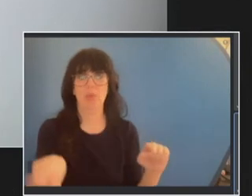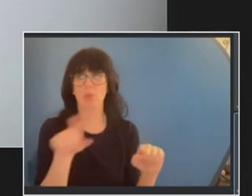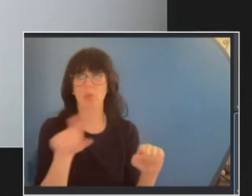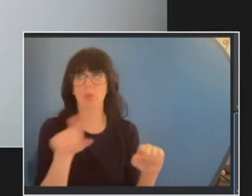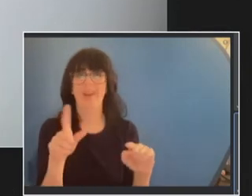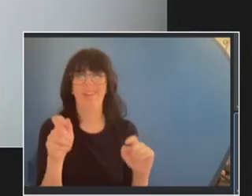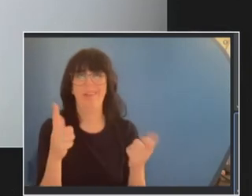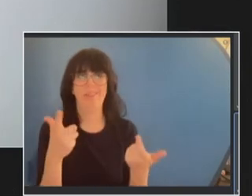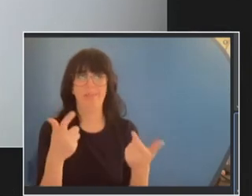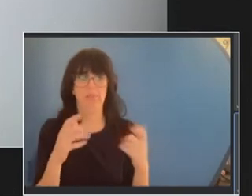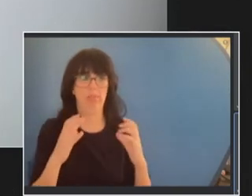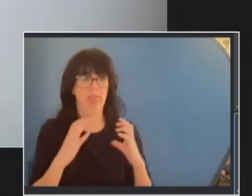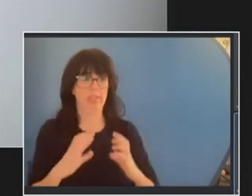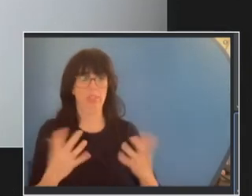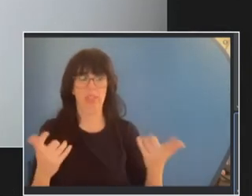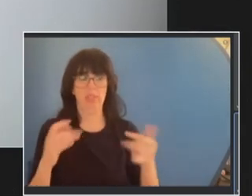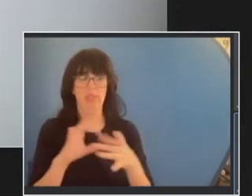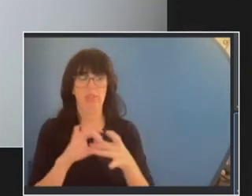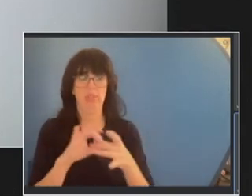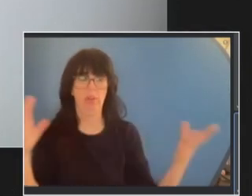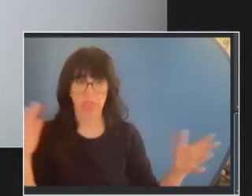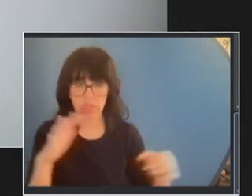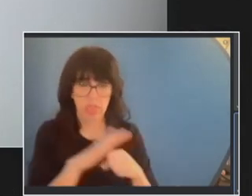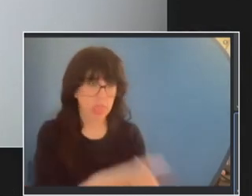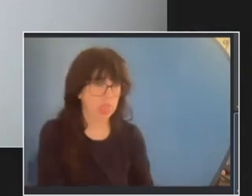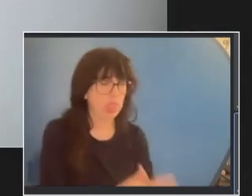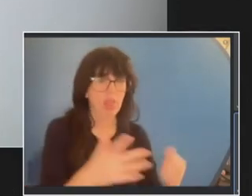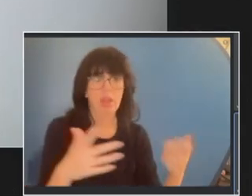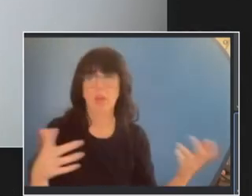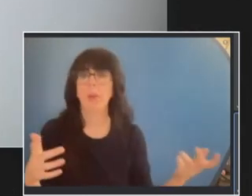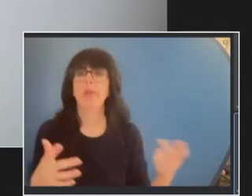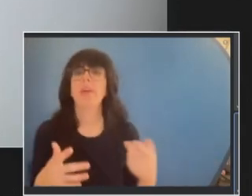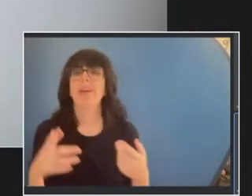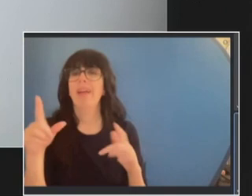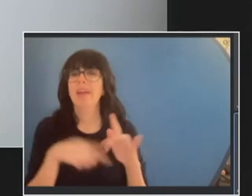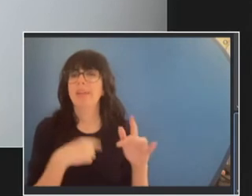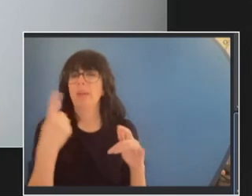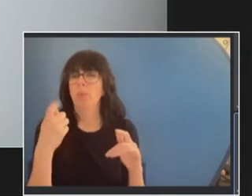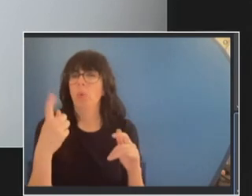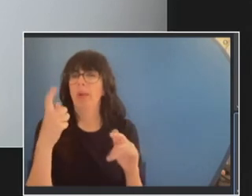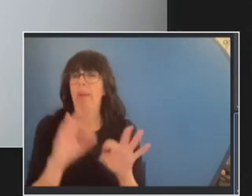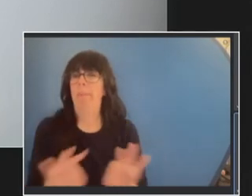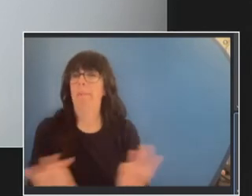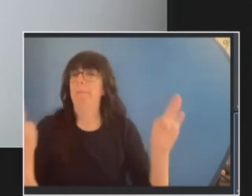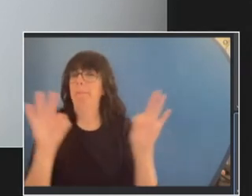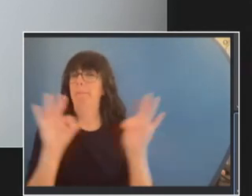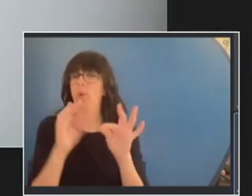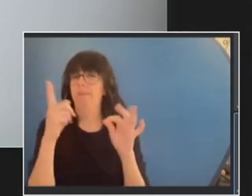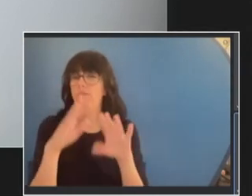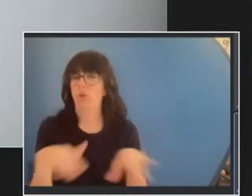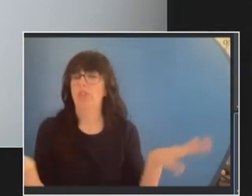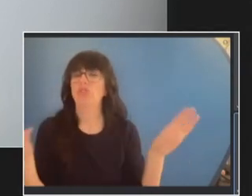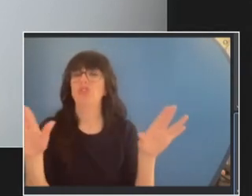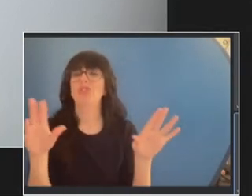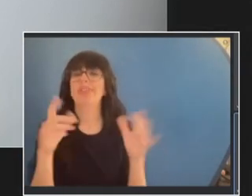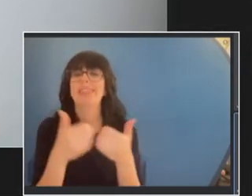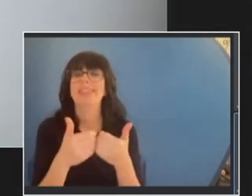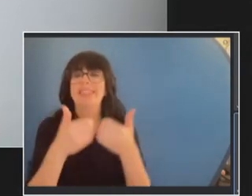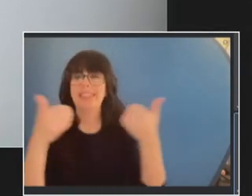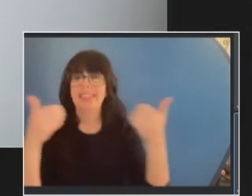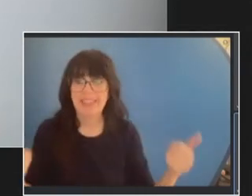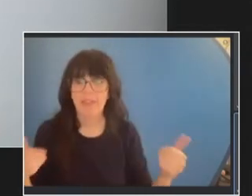disenfranchised. And I skipped one, and it's probably one of the most important ones for children, desegregation of all school districts